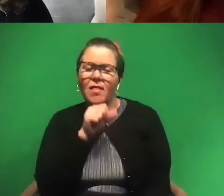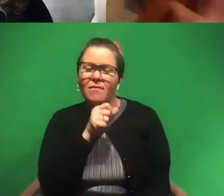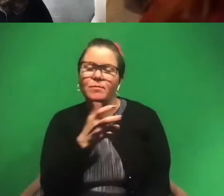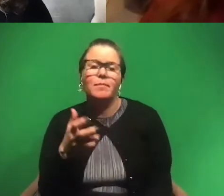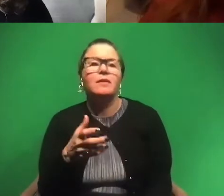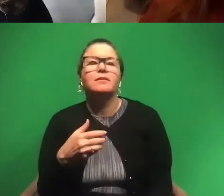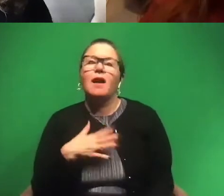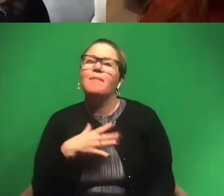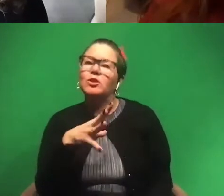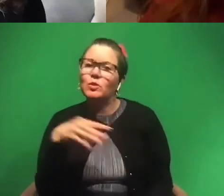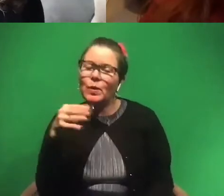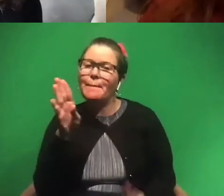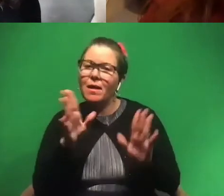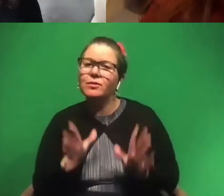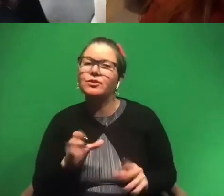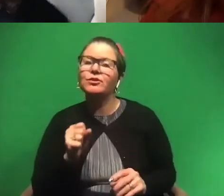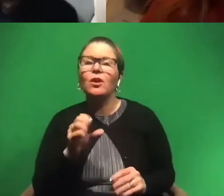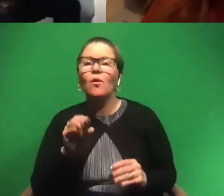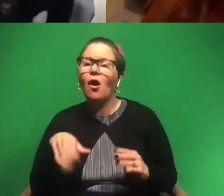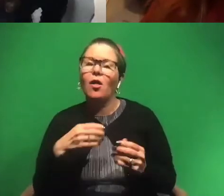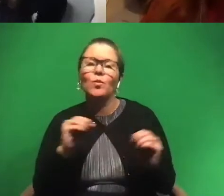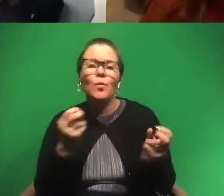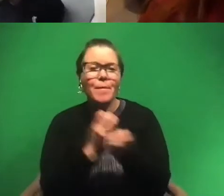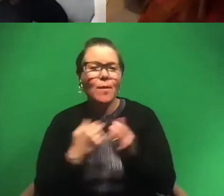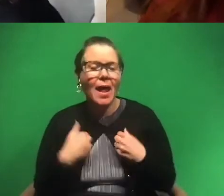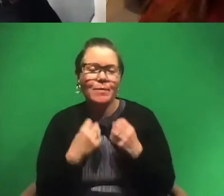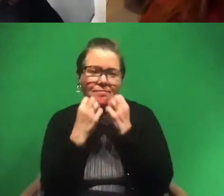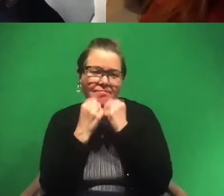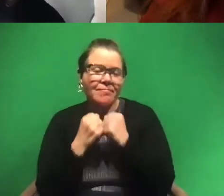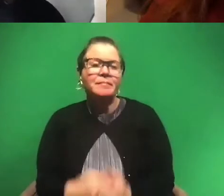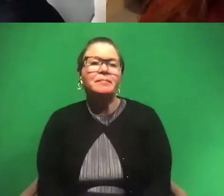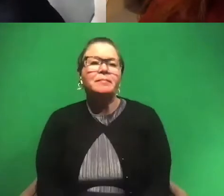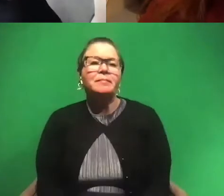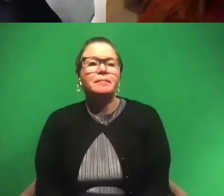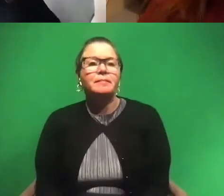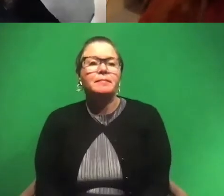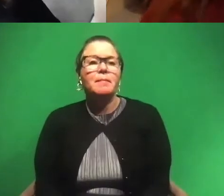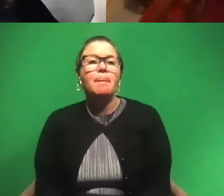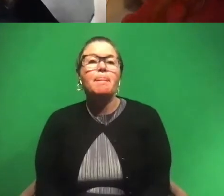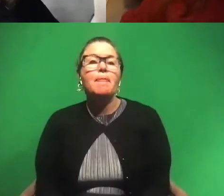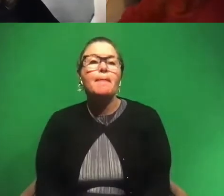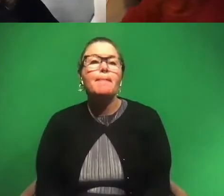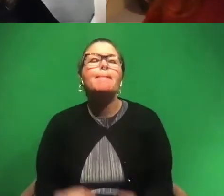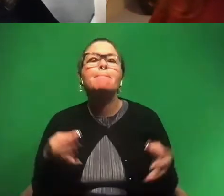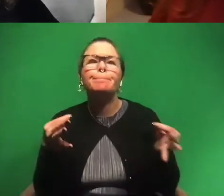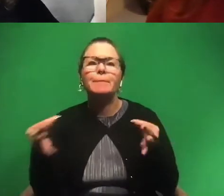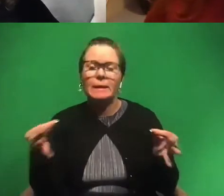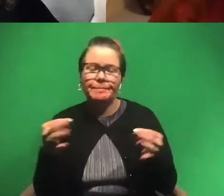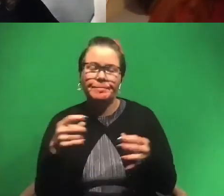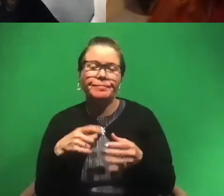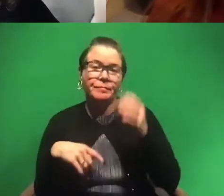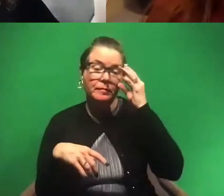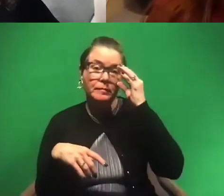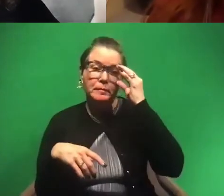squid biologist, so all of the inverts are just near and dear to my heart. So things that you should know,